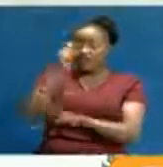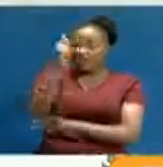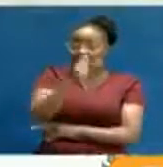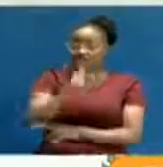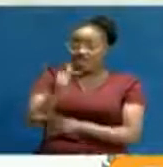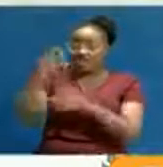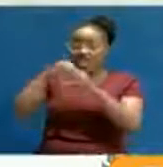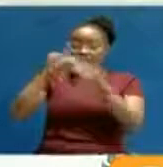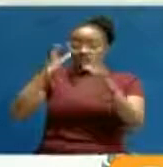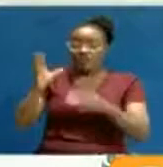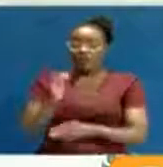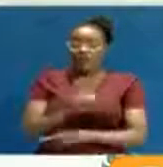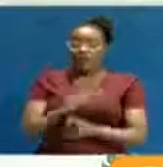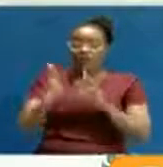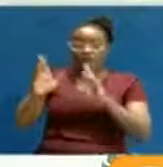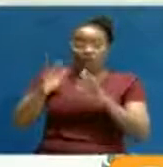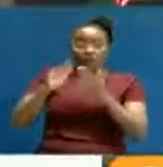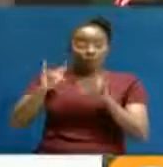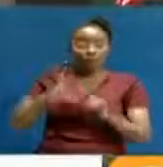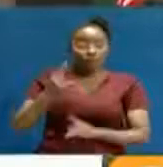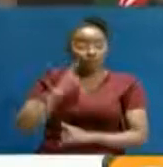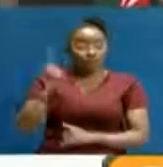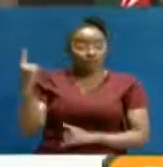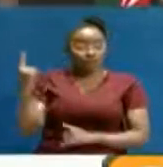more from our very own Dennis Otieno.